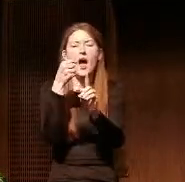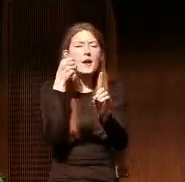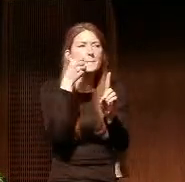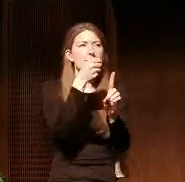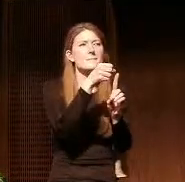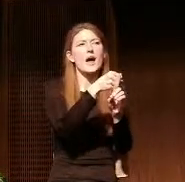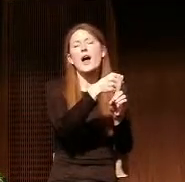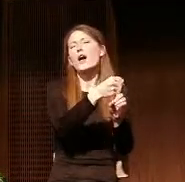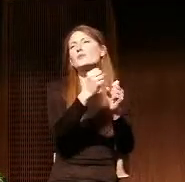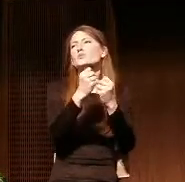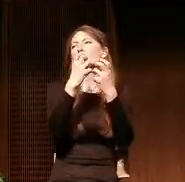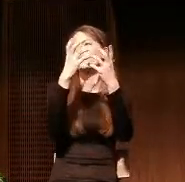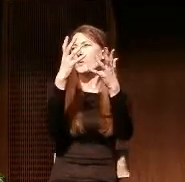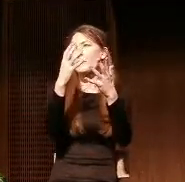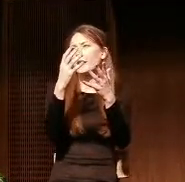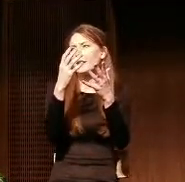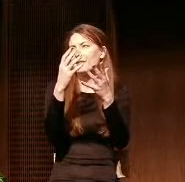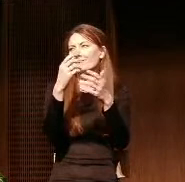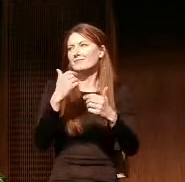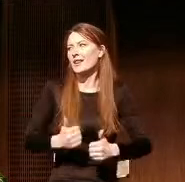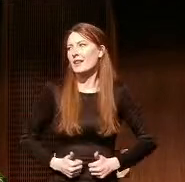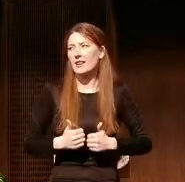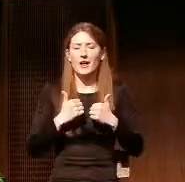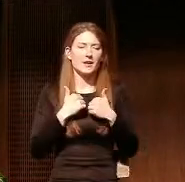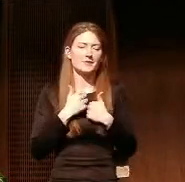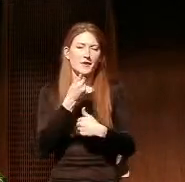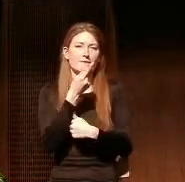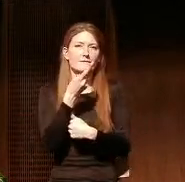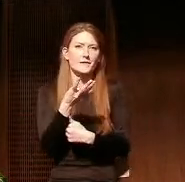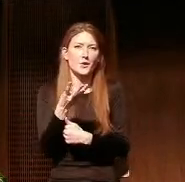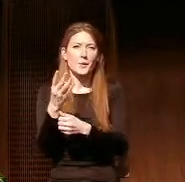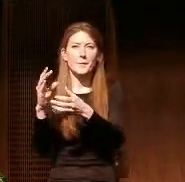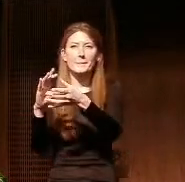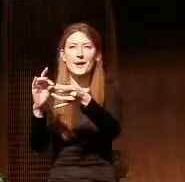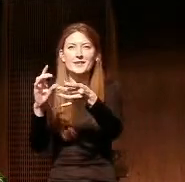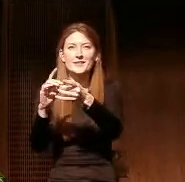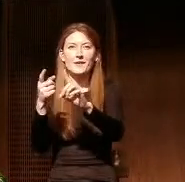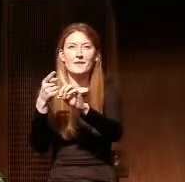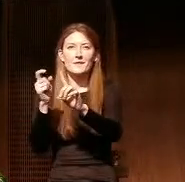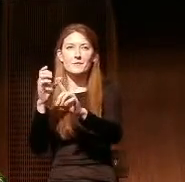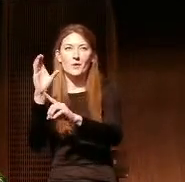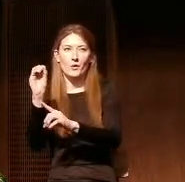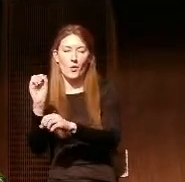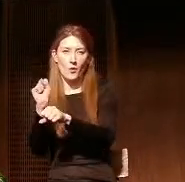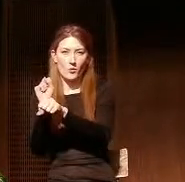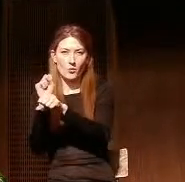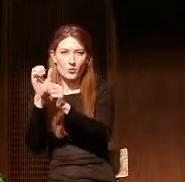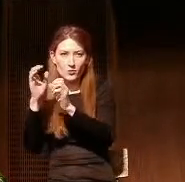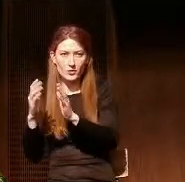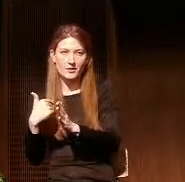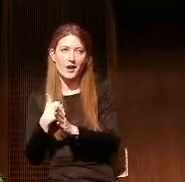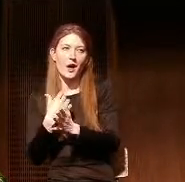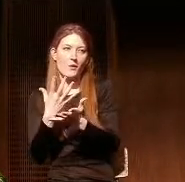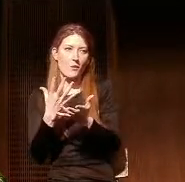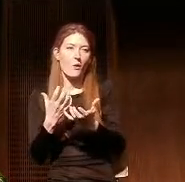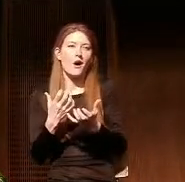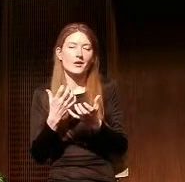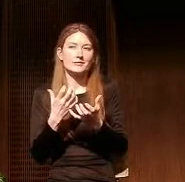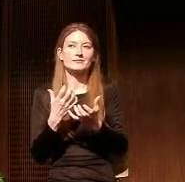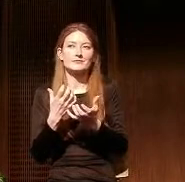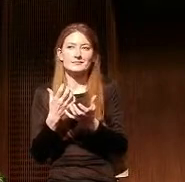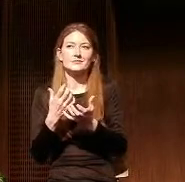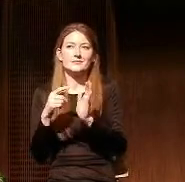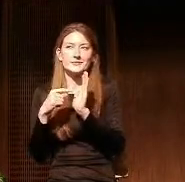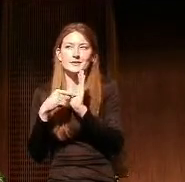they're just a few of those messages from co-workers that I'd like to relate to